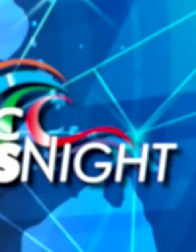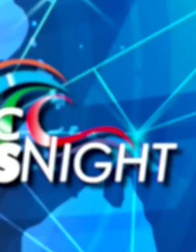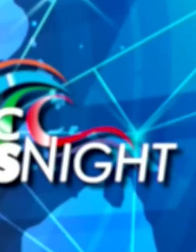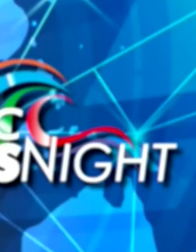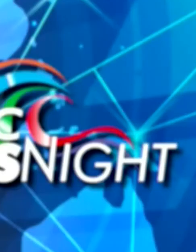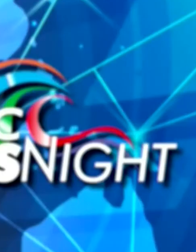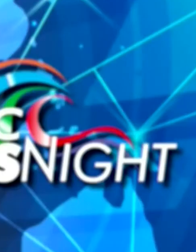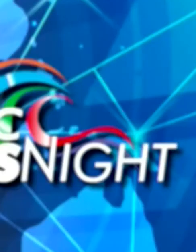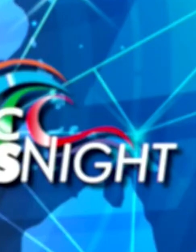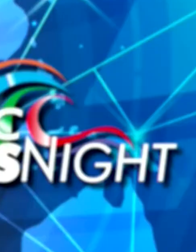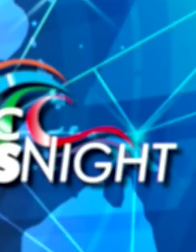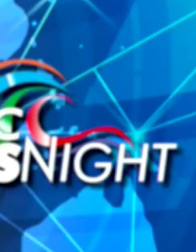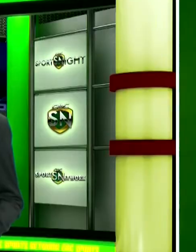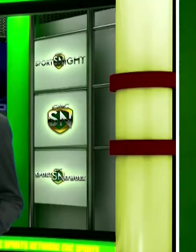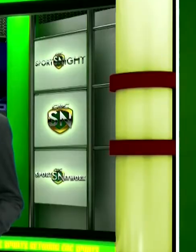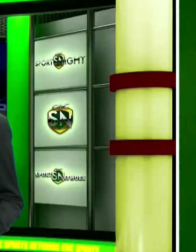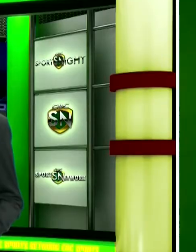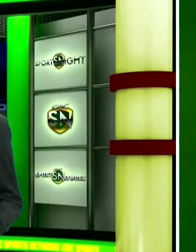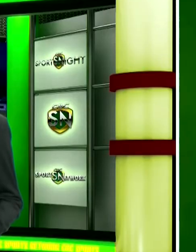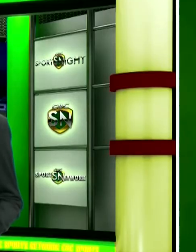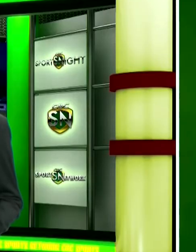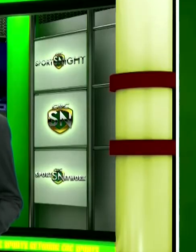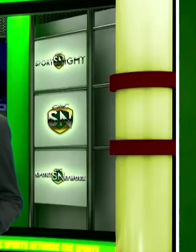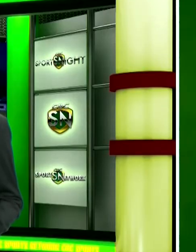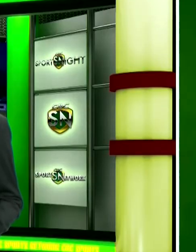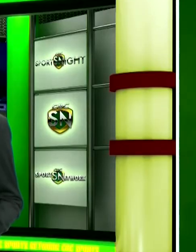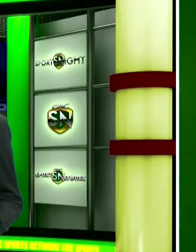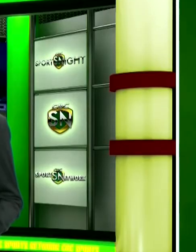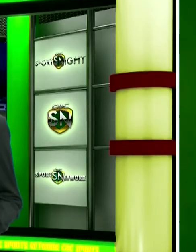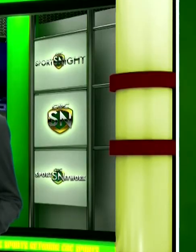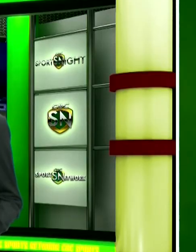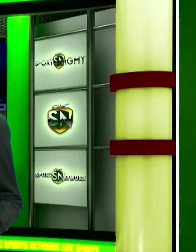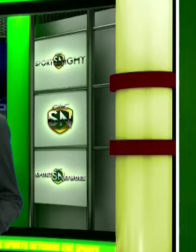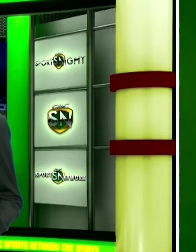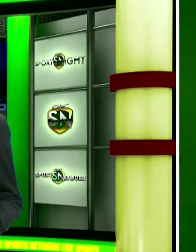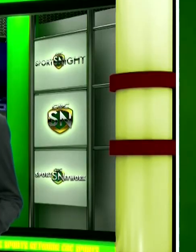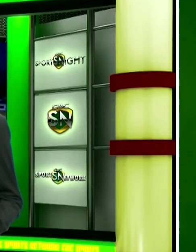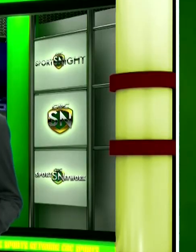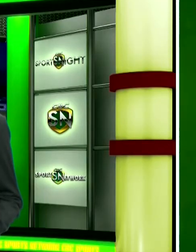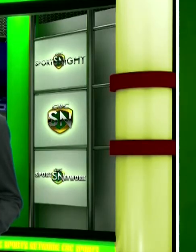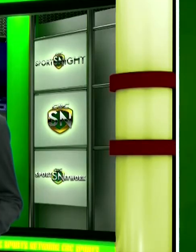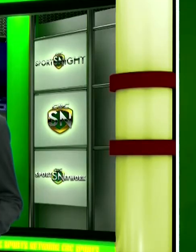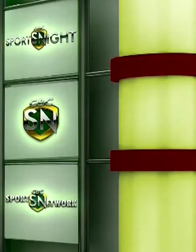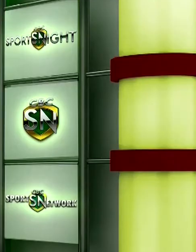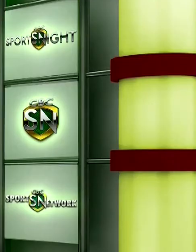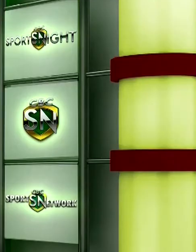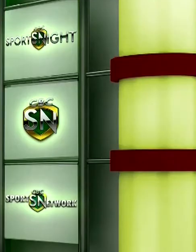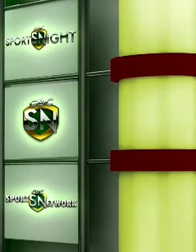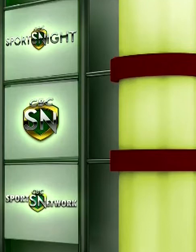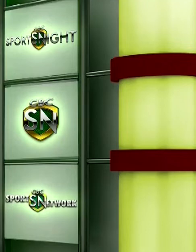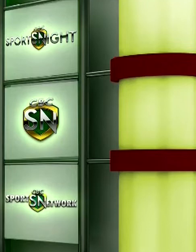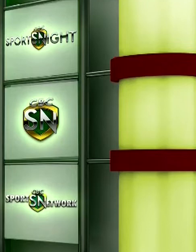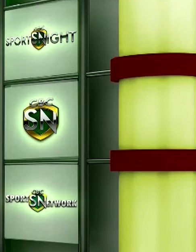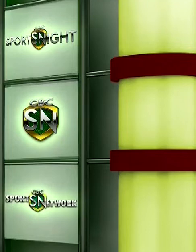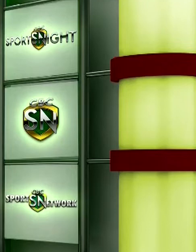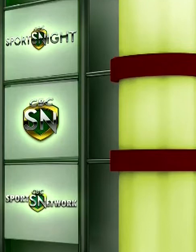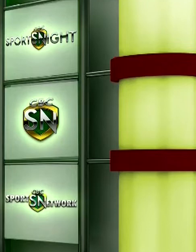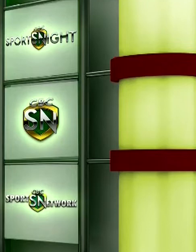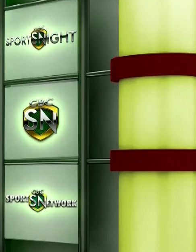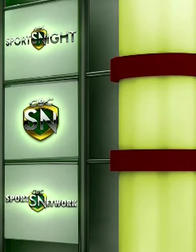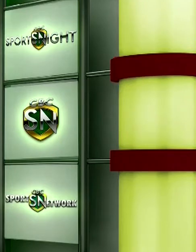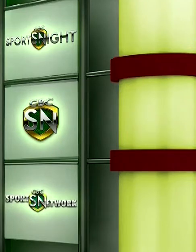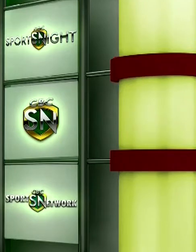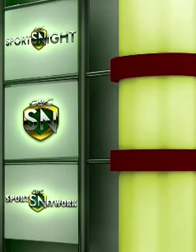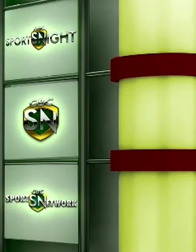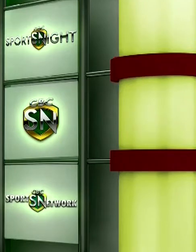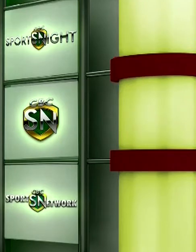Well, let's head back over to the sports studio now for the second half in sports. Mark. Yes, before we get to the volleyball, let's talk some car racing where Sol